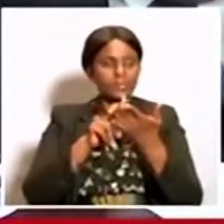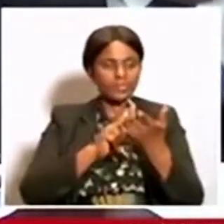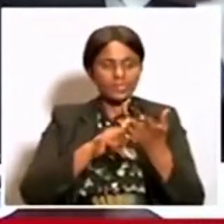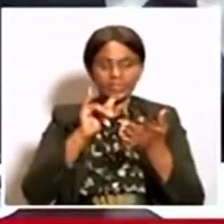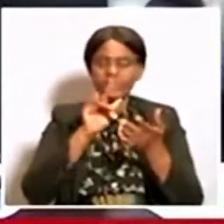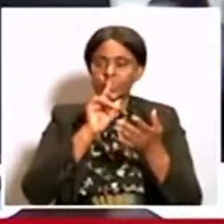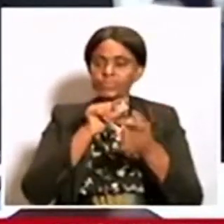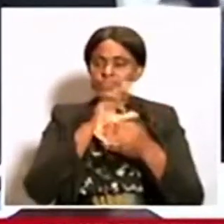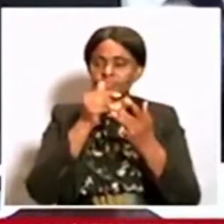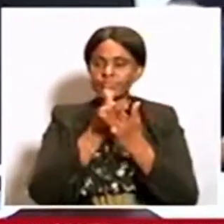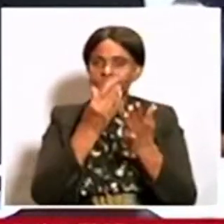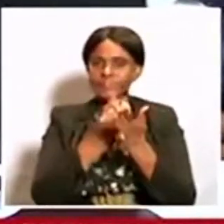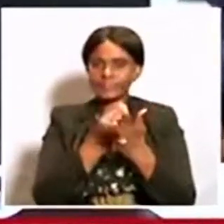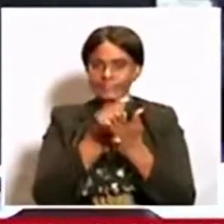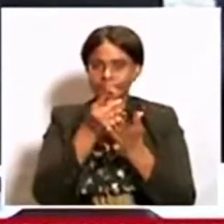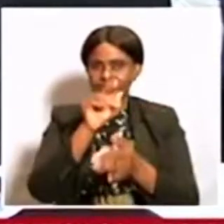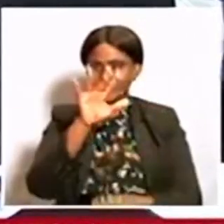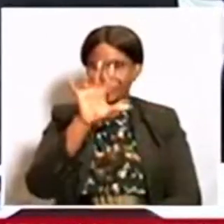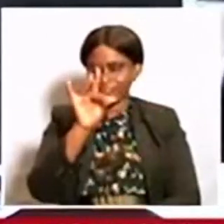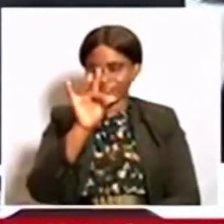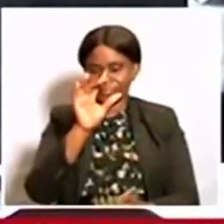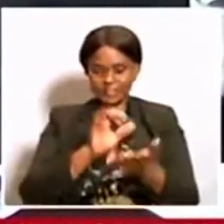said amount,